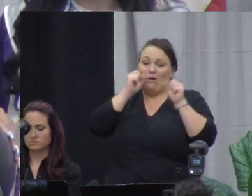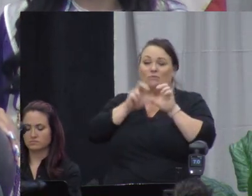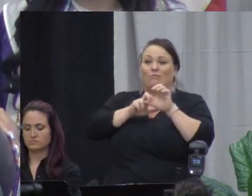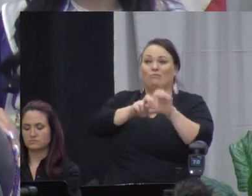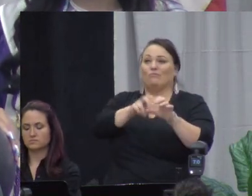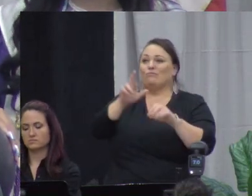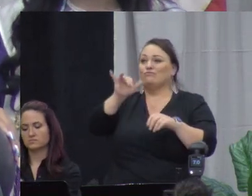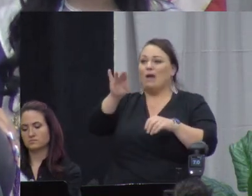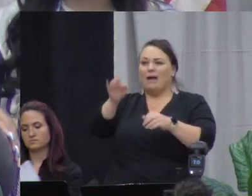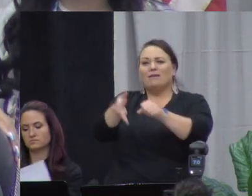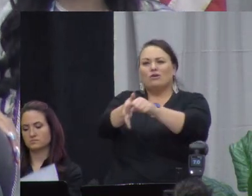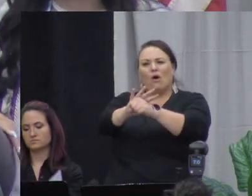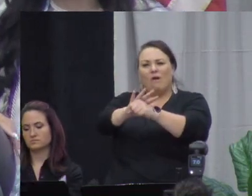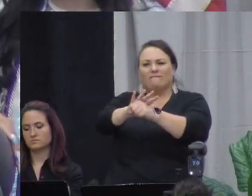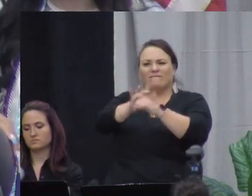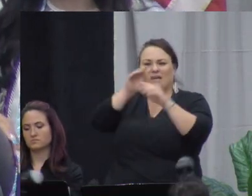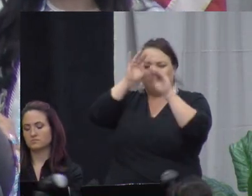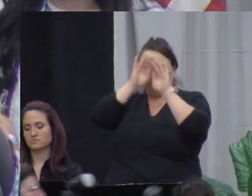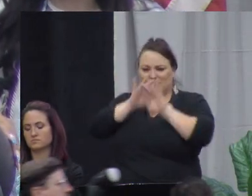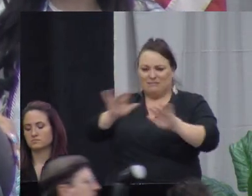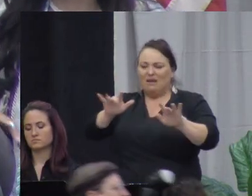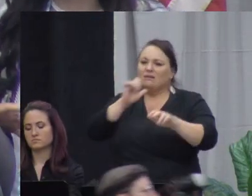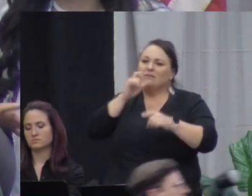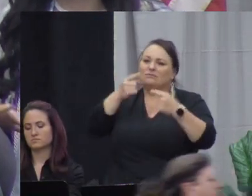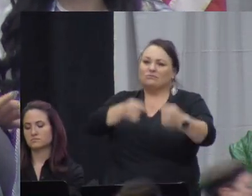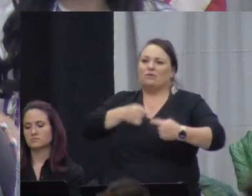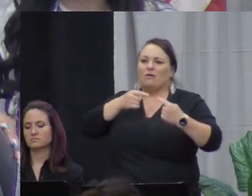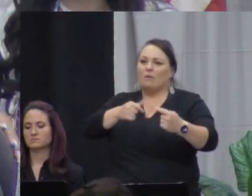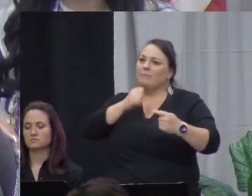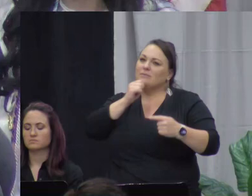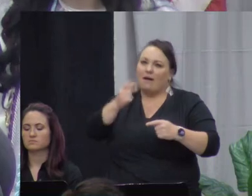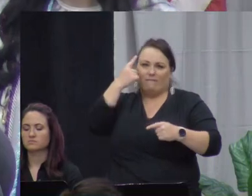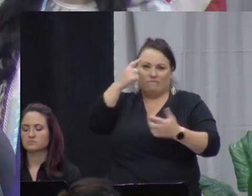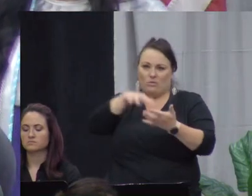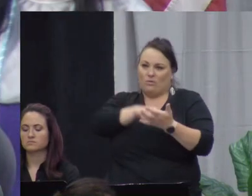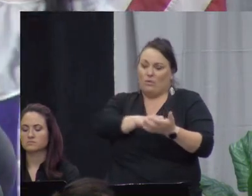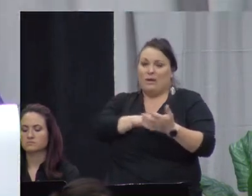a struggle and wasn't for the weak, but look at the outcome from it.